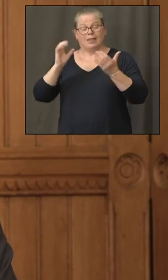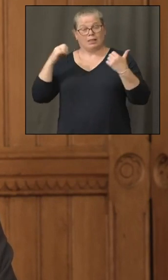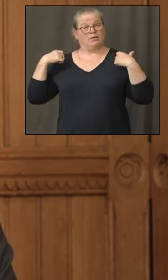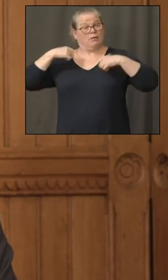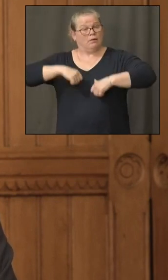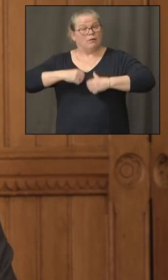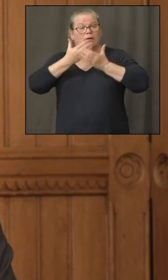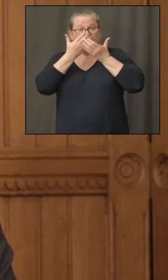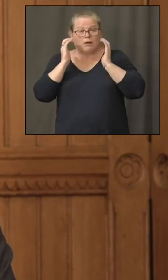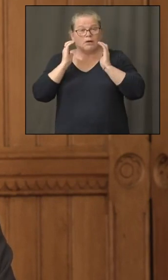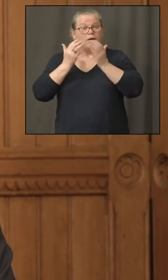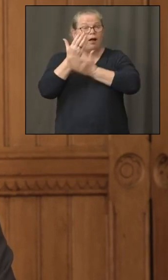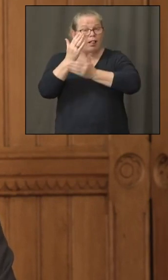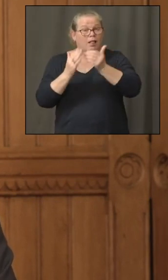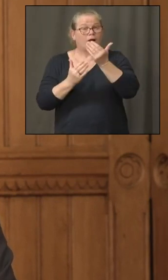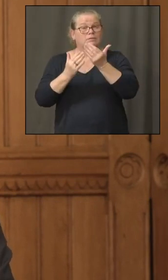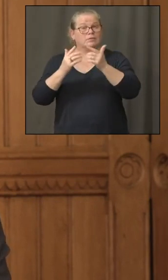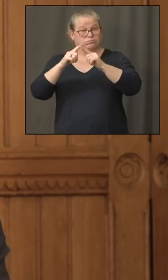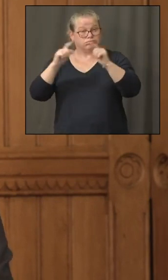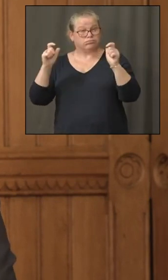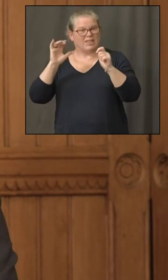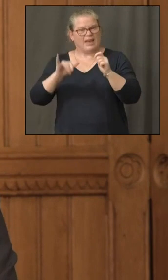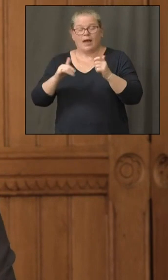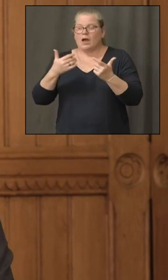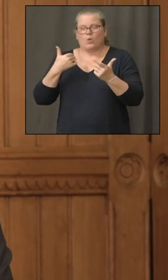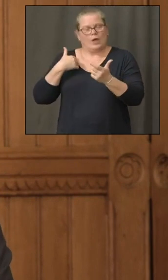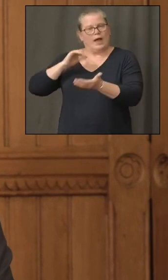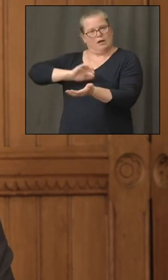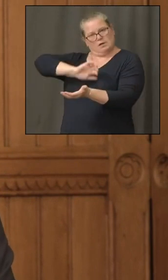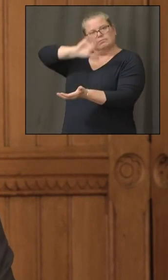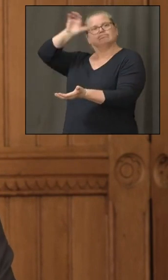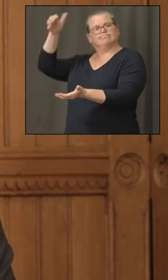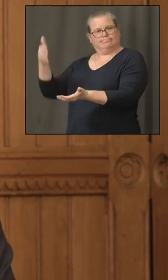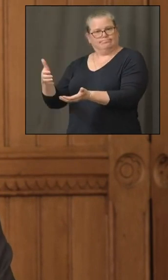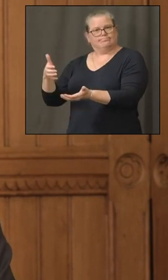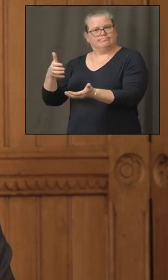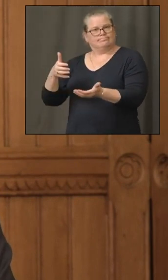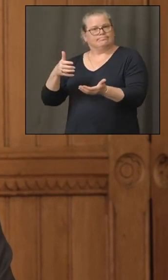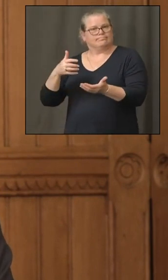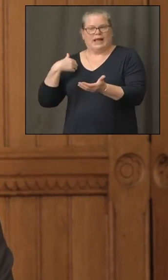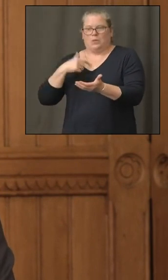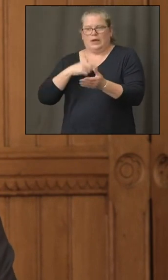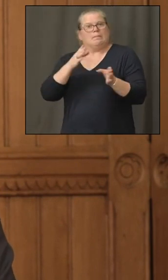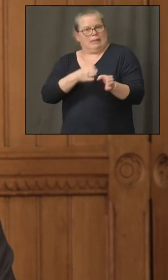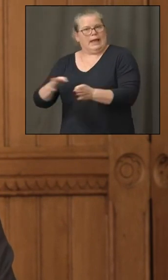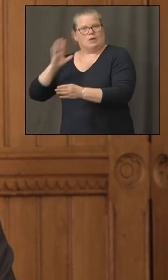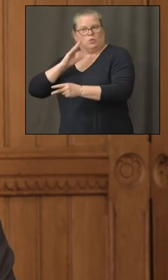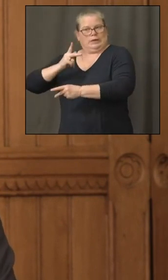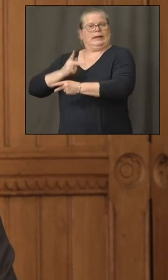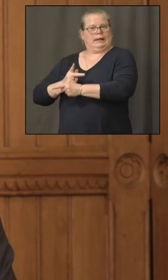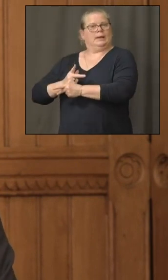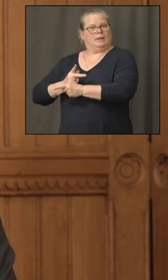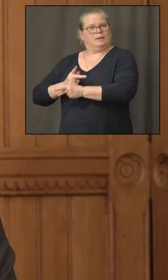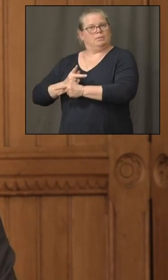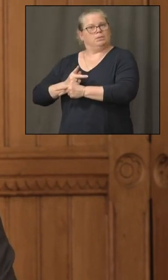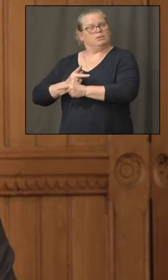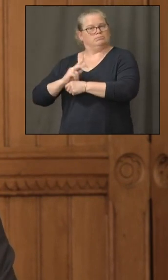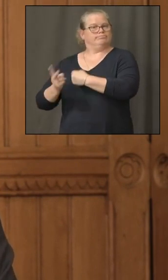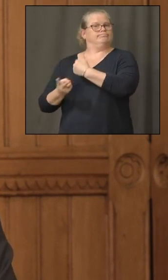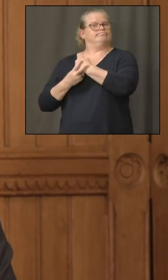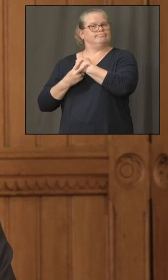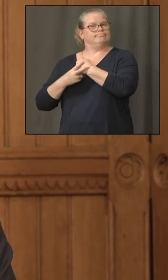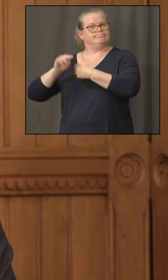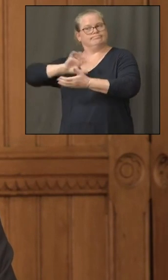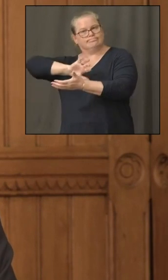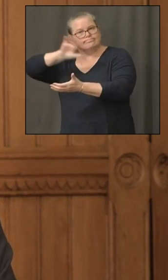currently, and we are planning, as the governor alluded to have a reserve in addition to the ongoing needs of our state agencies and